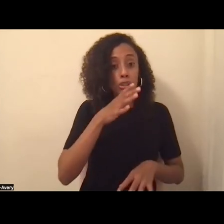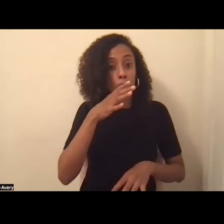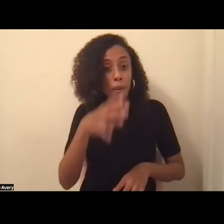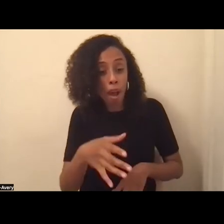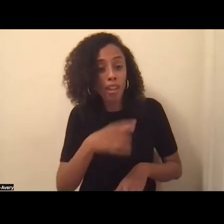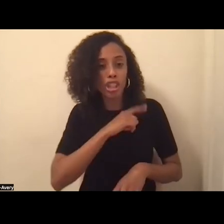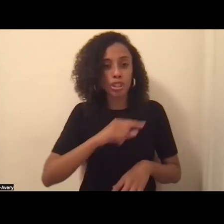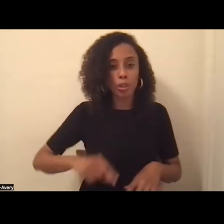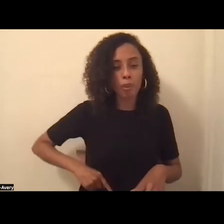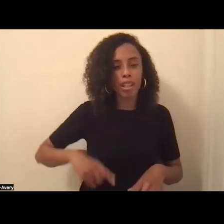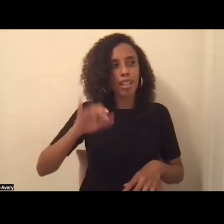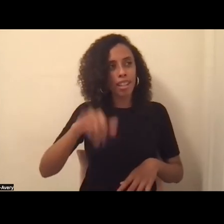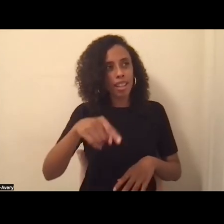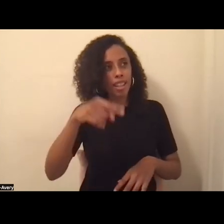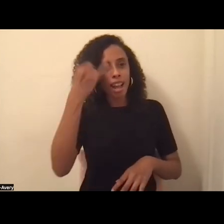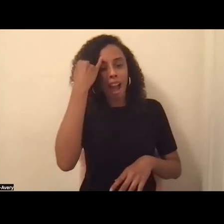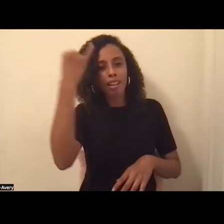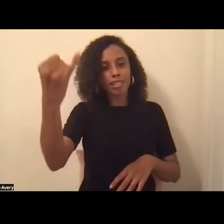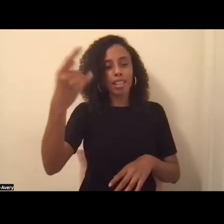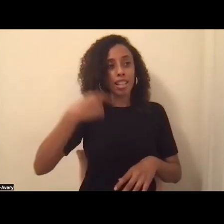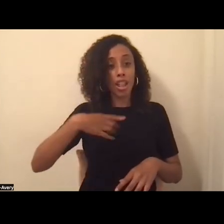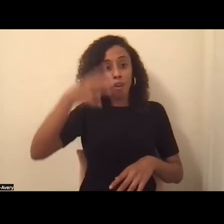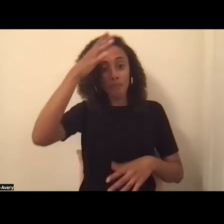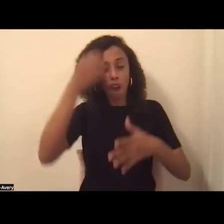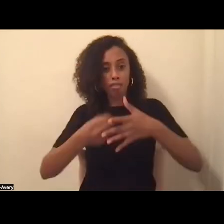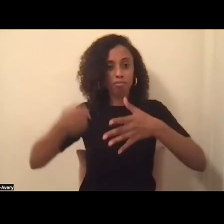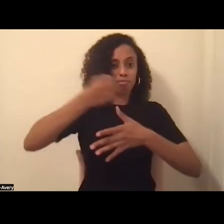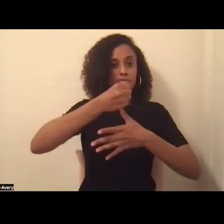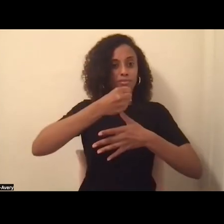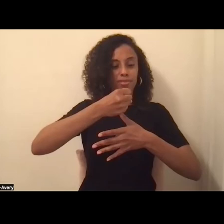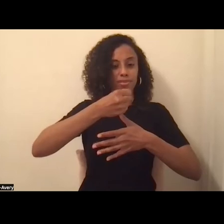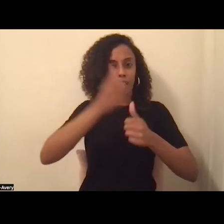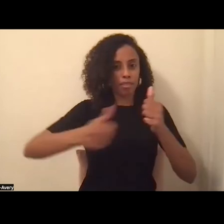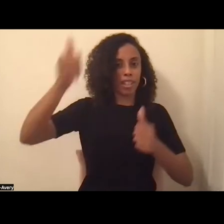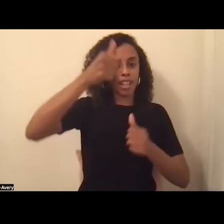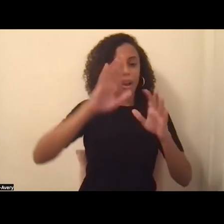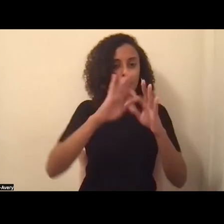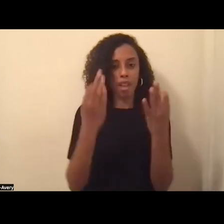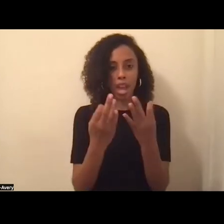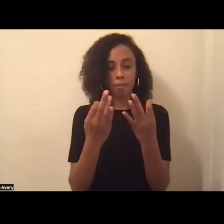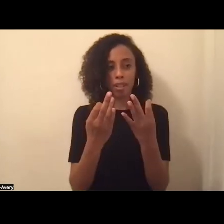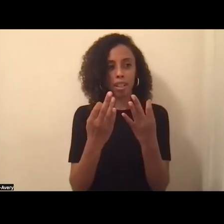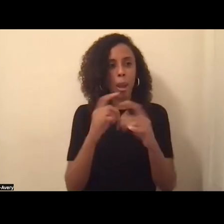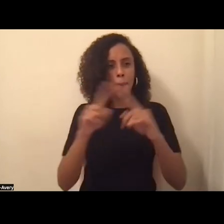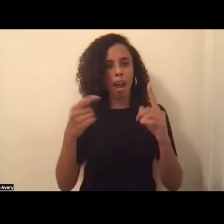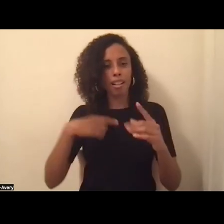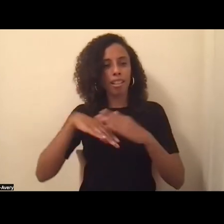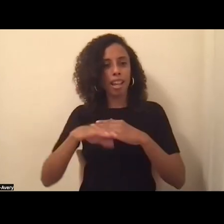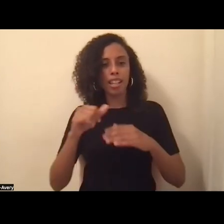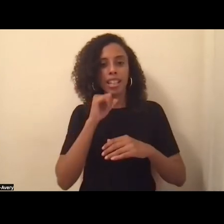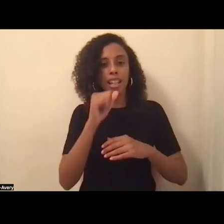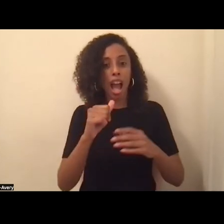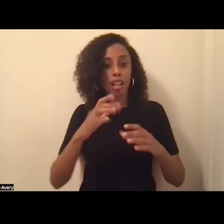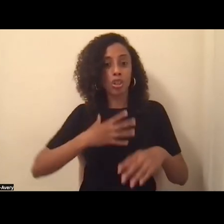head of the family, in most non-white families, the opposite is actually true, you know? And so